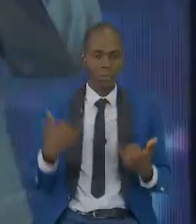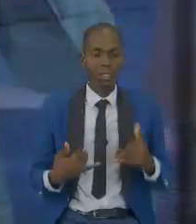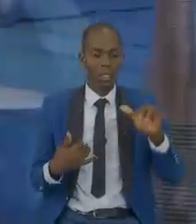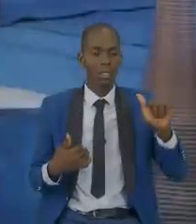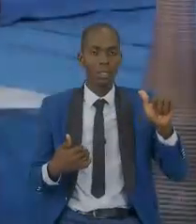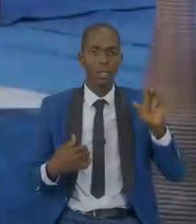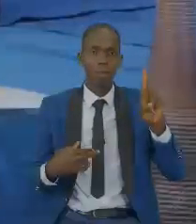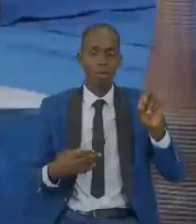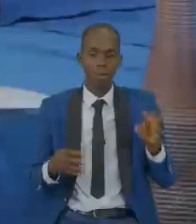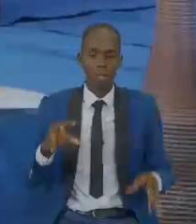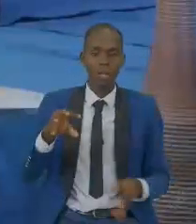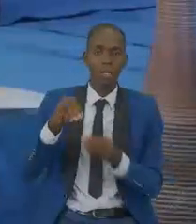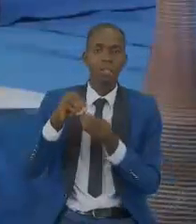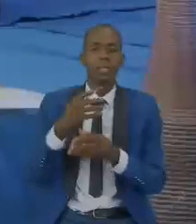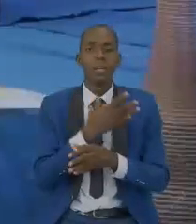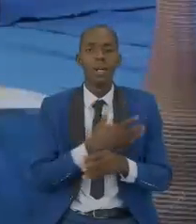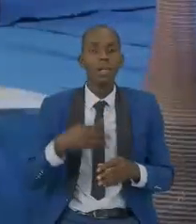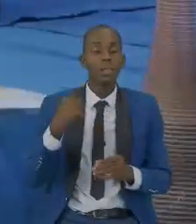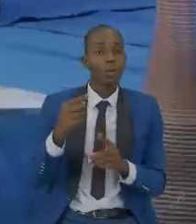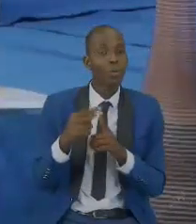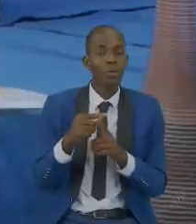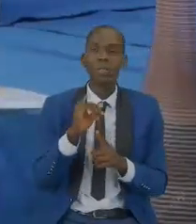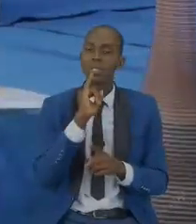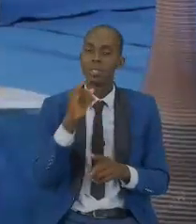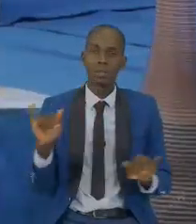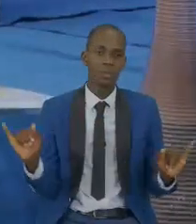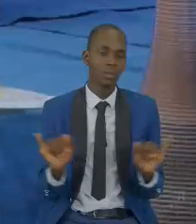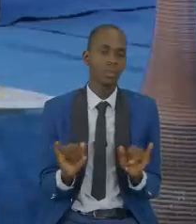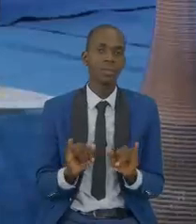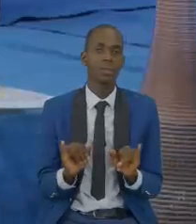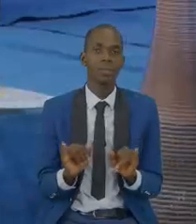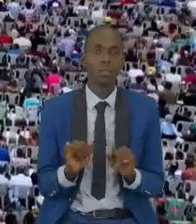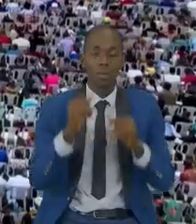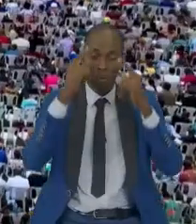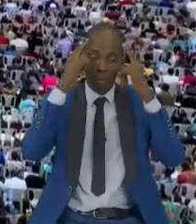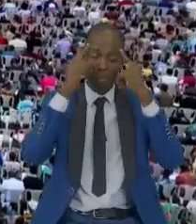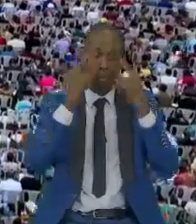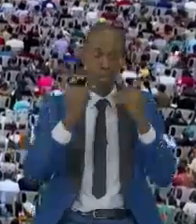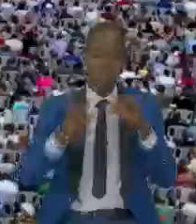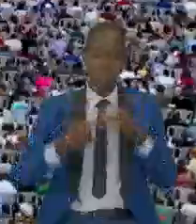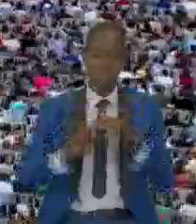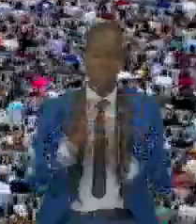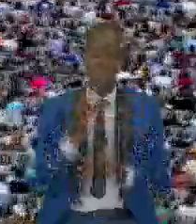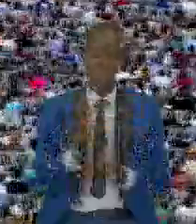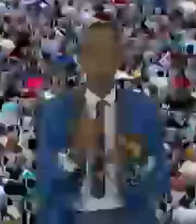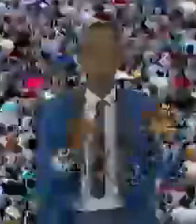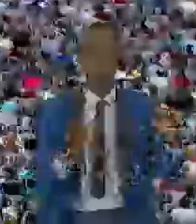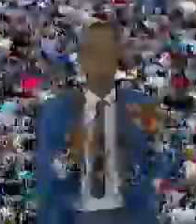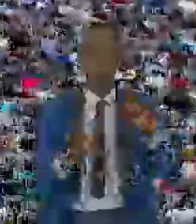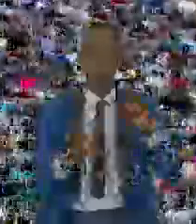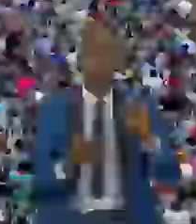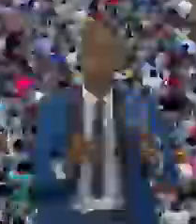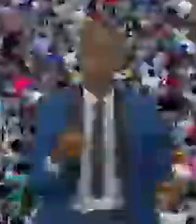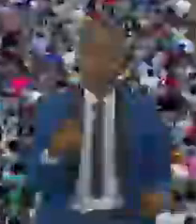and the message remains the same. Moses started, Aaron joined